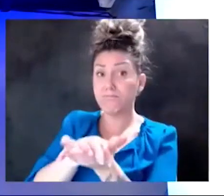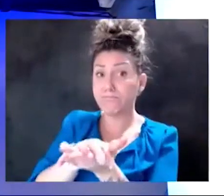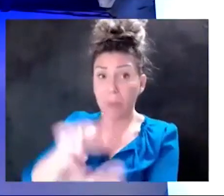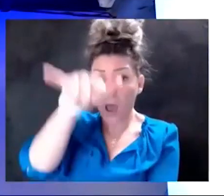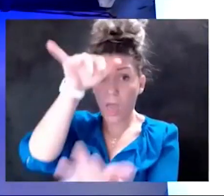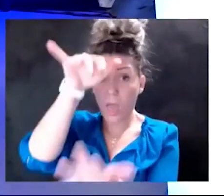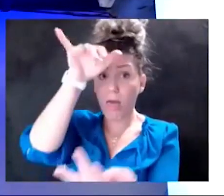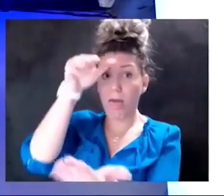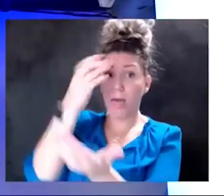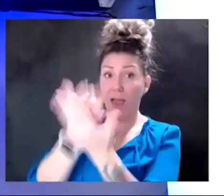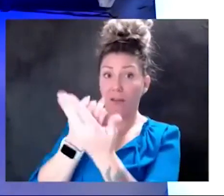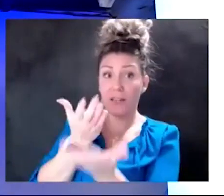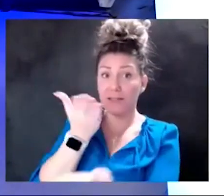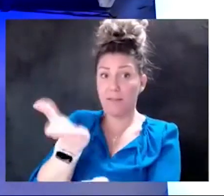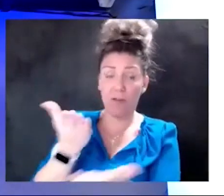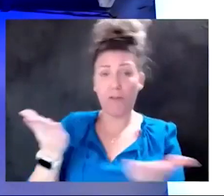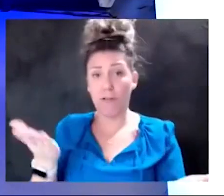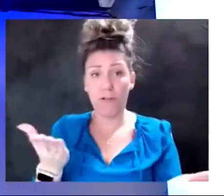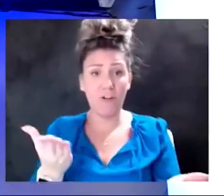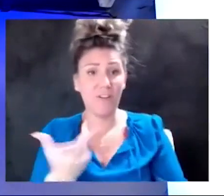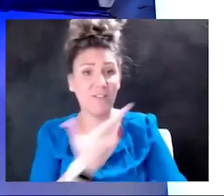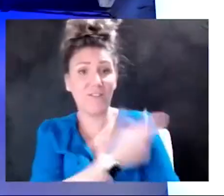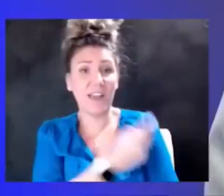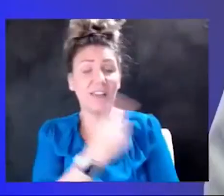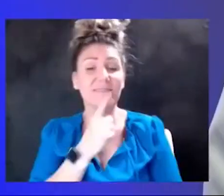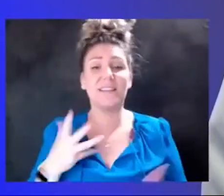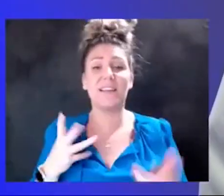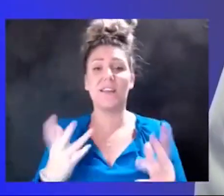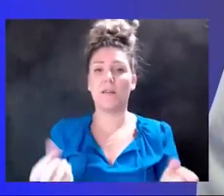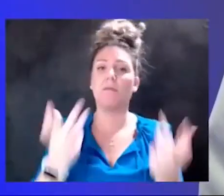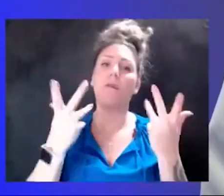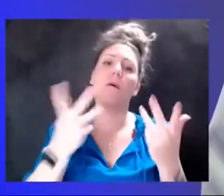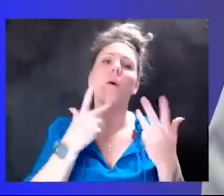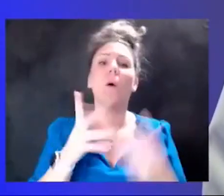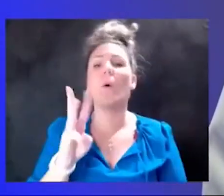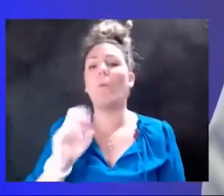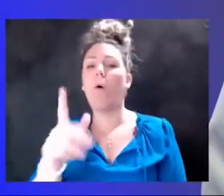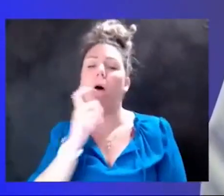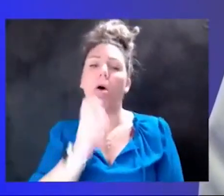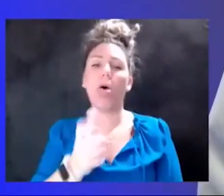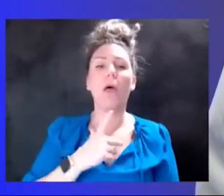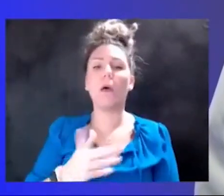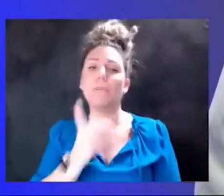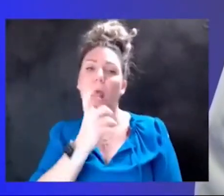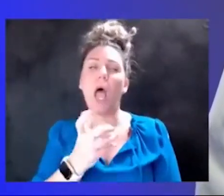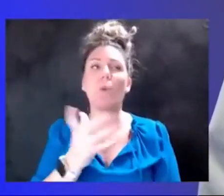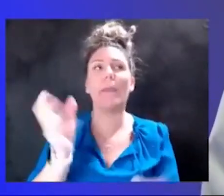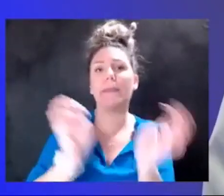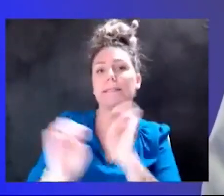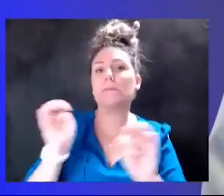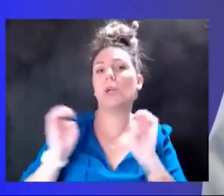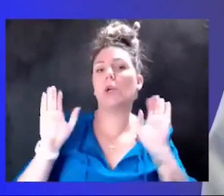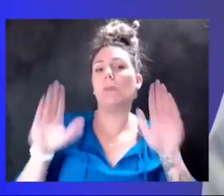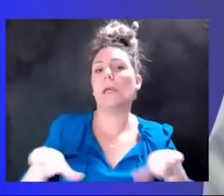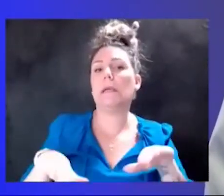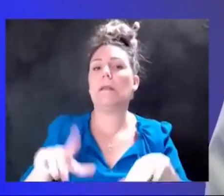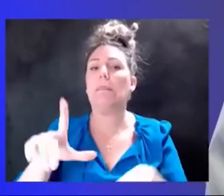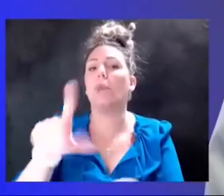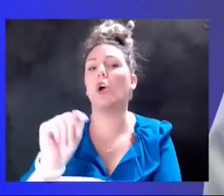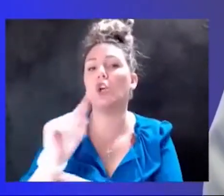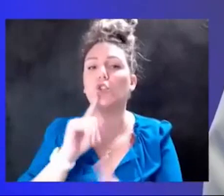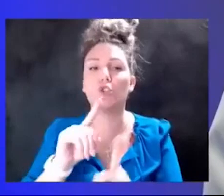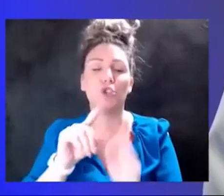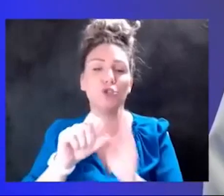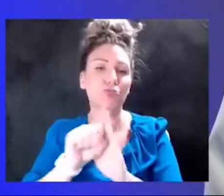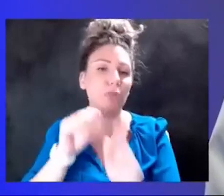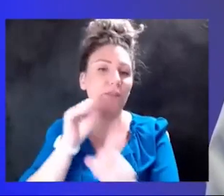The vaccine hesitancy, again, multifactorial. Well, I don't want to be a guinea pig. It's not, what are the long-term effects? Just as you said, the evidence is overwhelming.